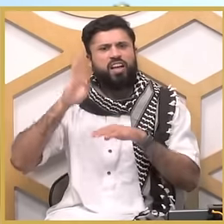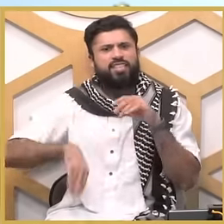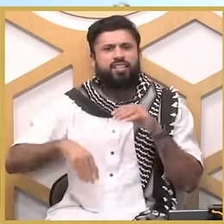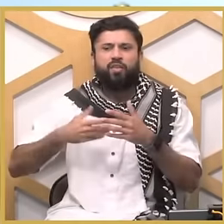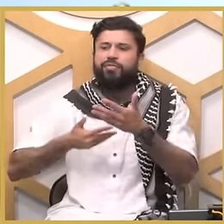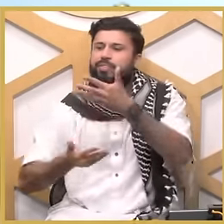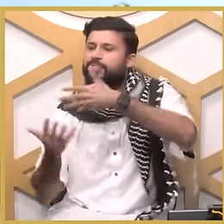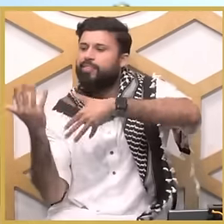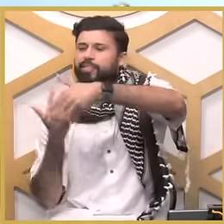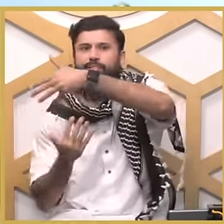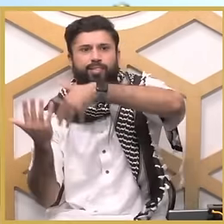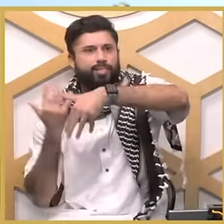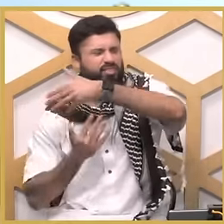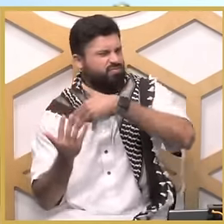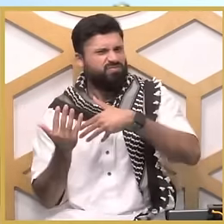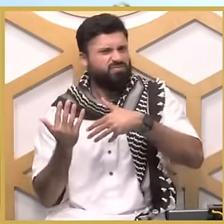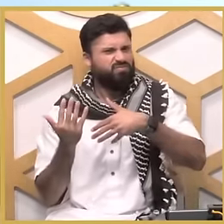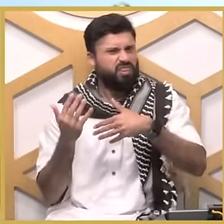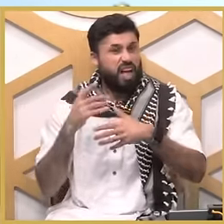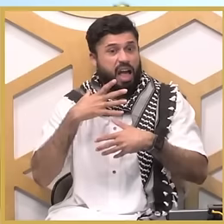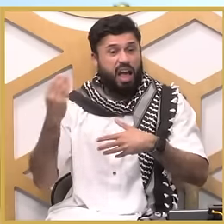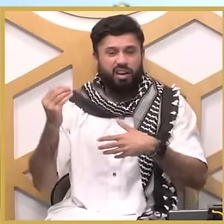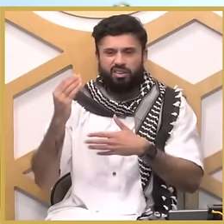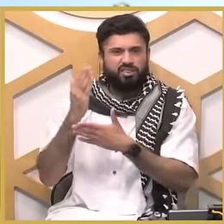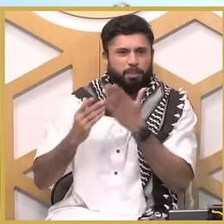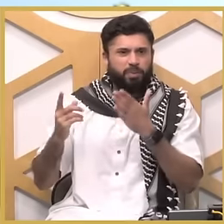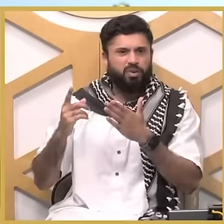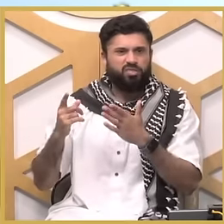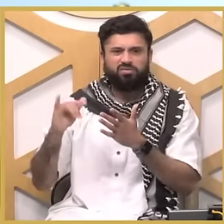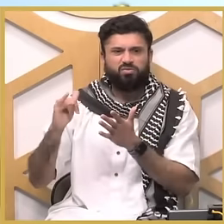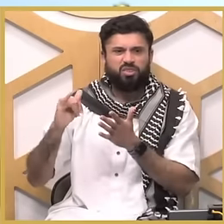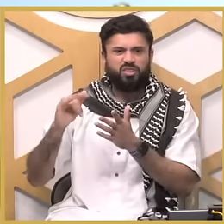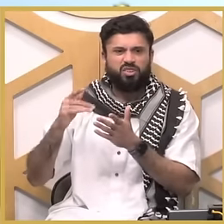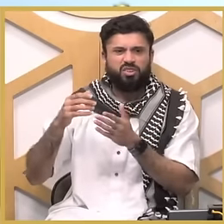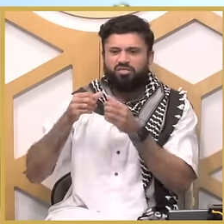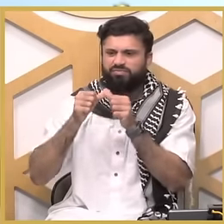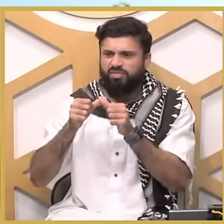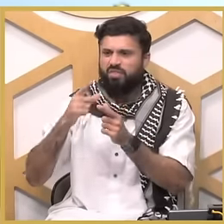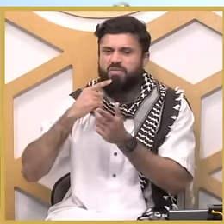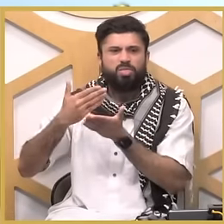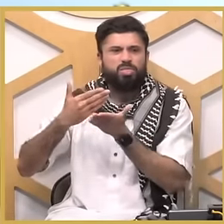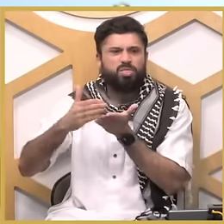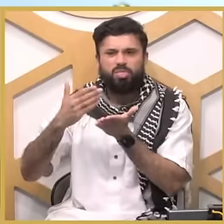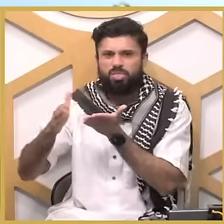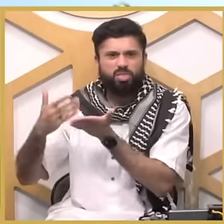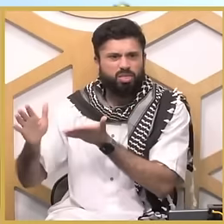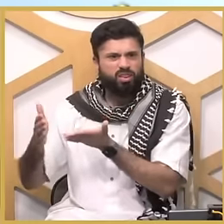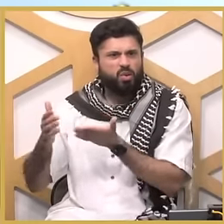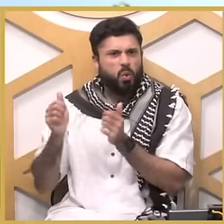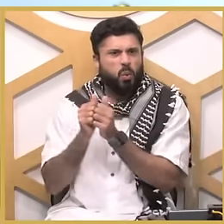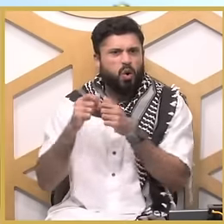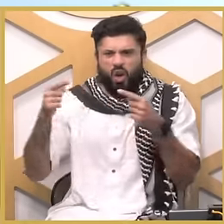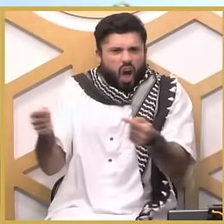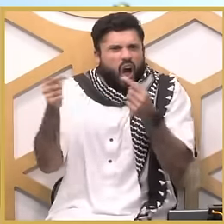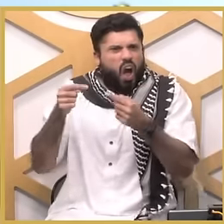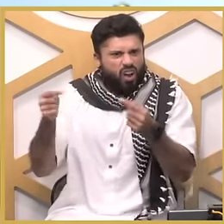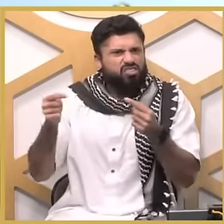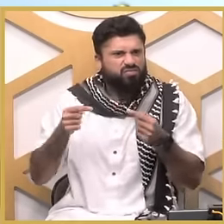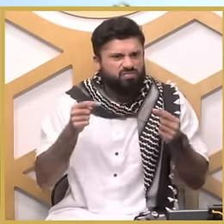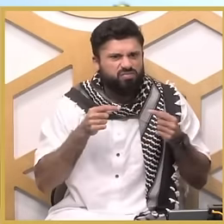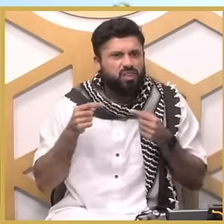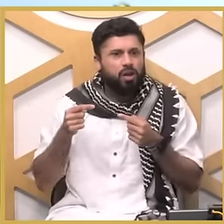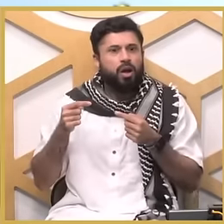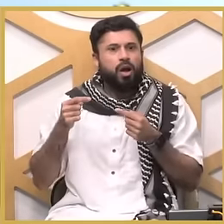sake of Allah except that your love of Allah and wanting His pleasure is far more than the annoyances of the people,